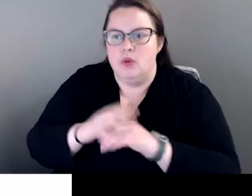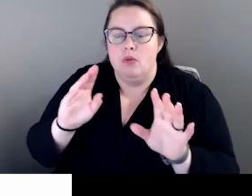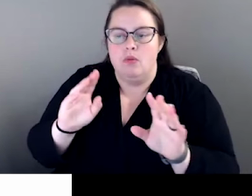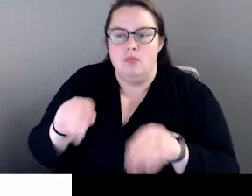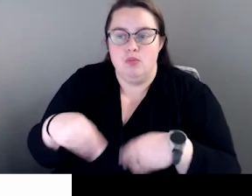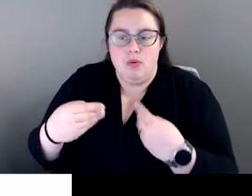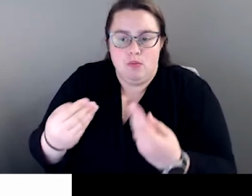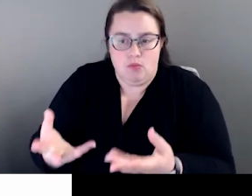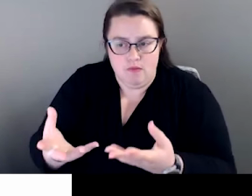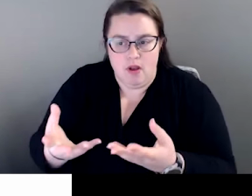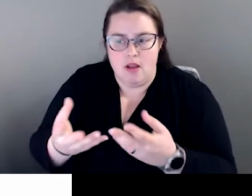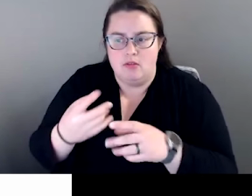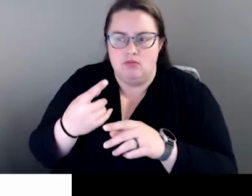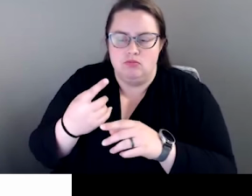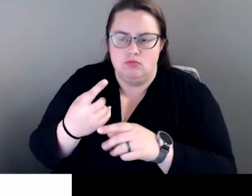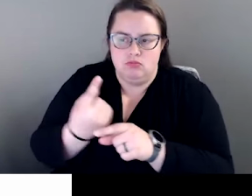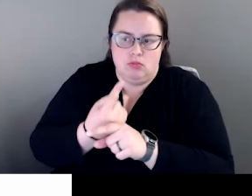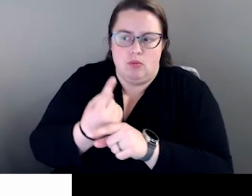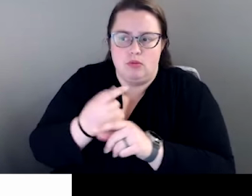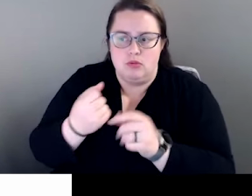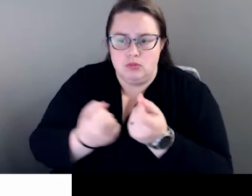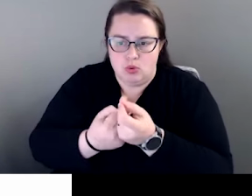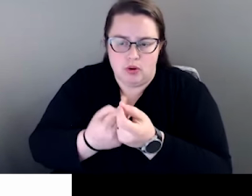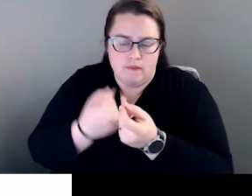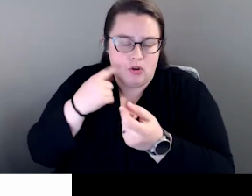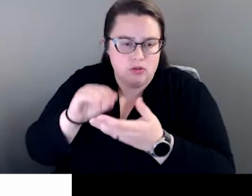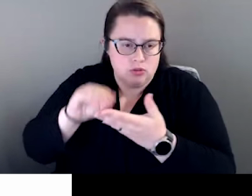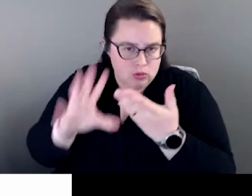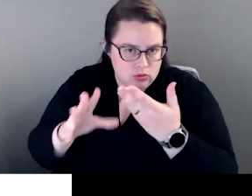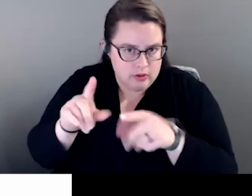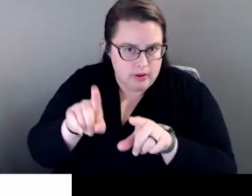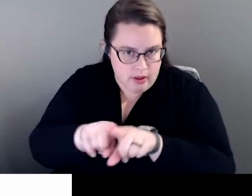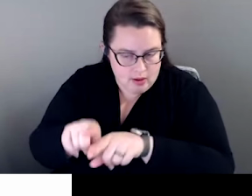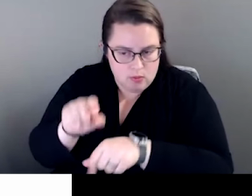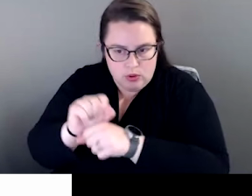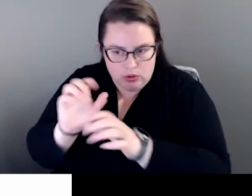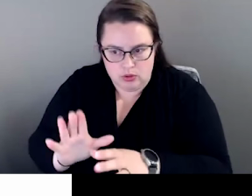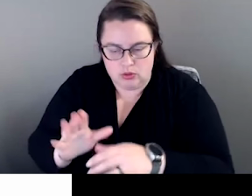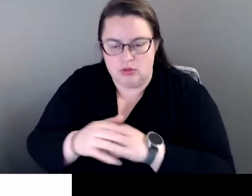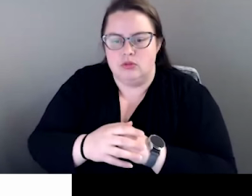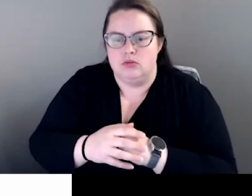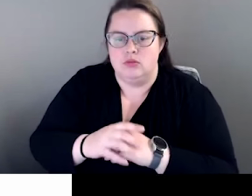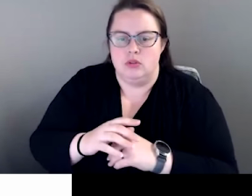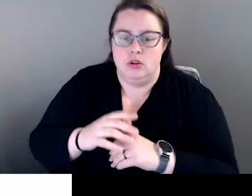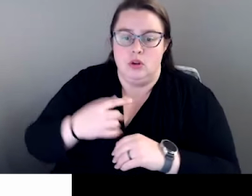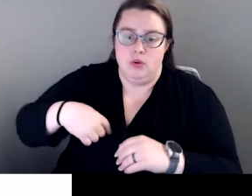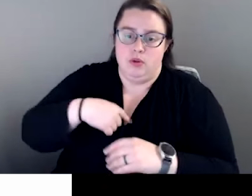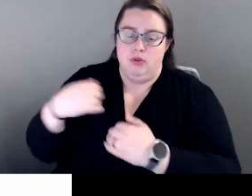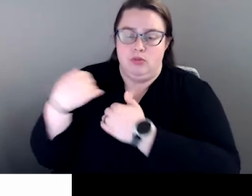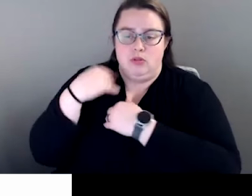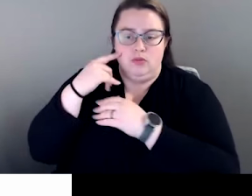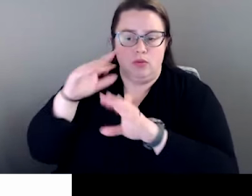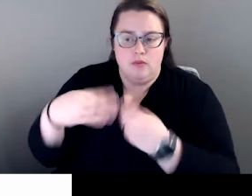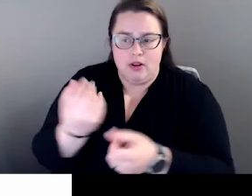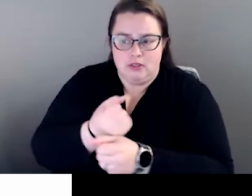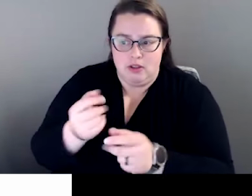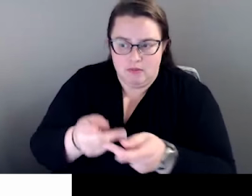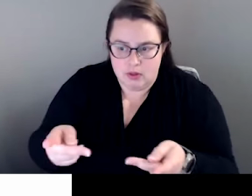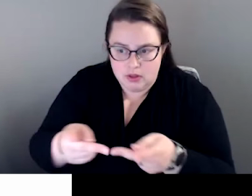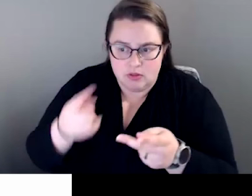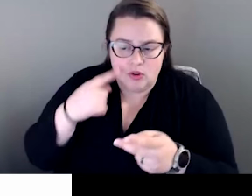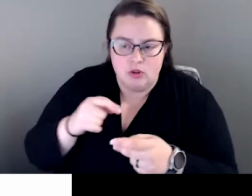employees. We have the responsibility to provide a safe place for our students and our staff and our faculty and our